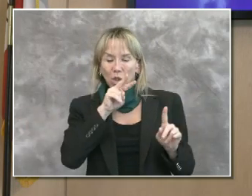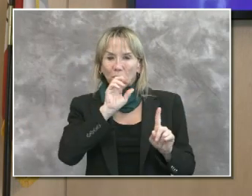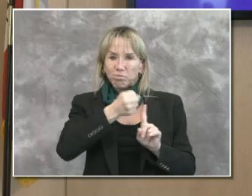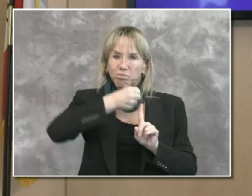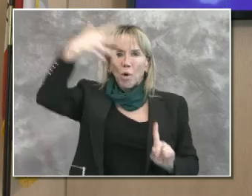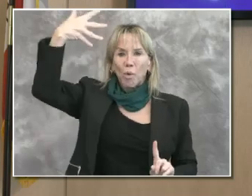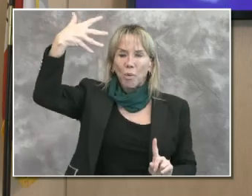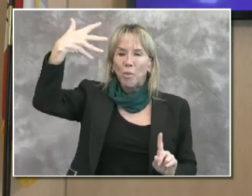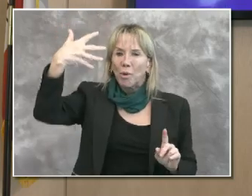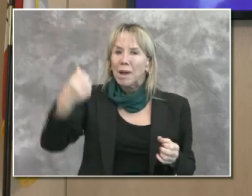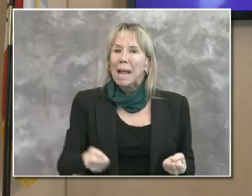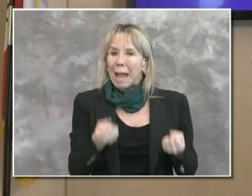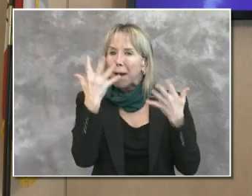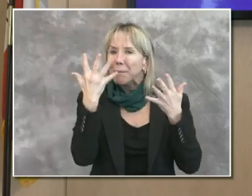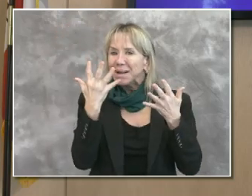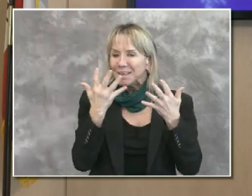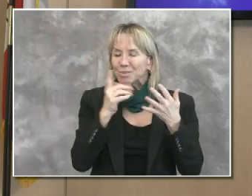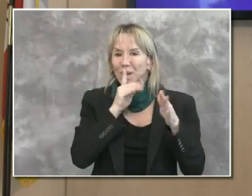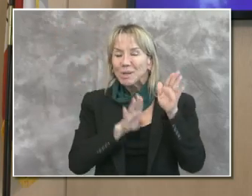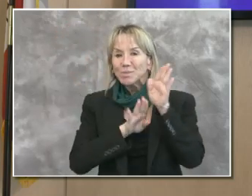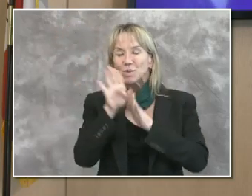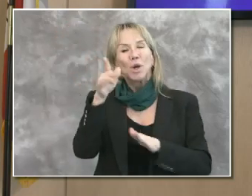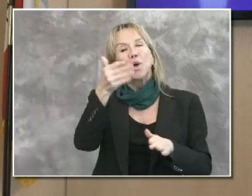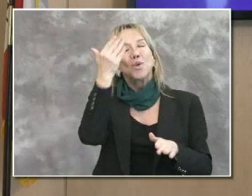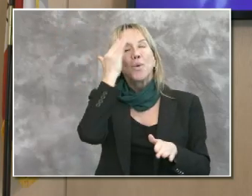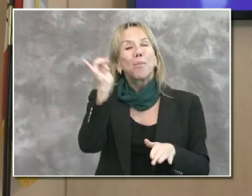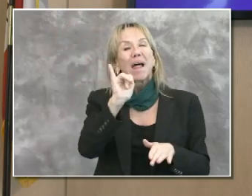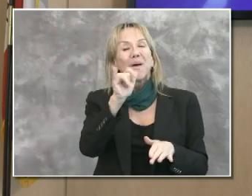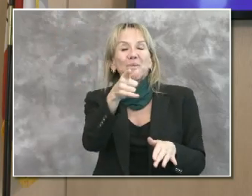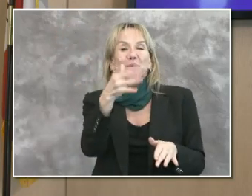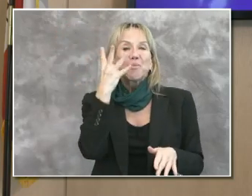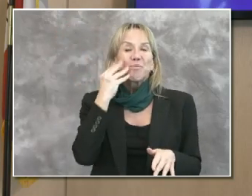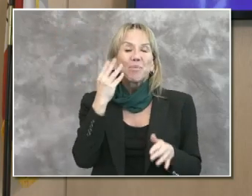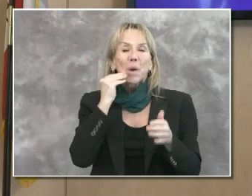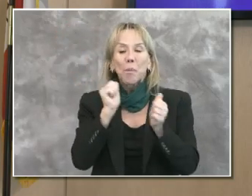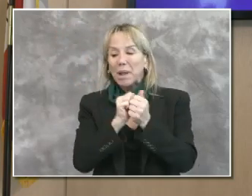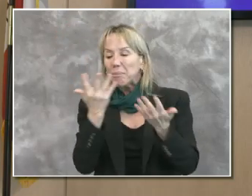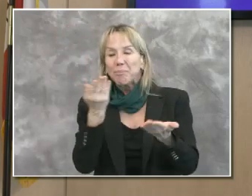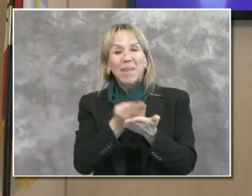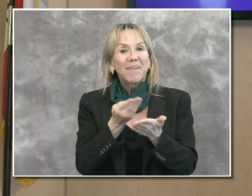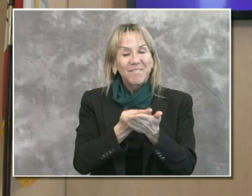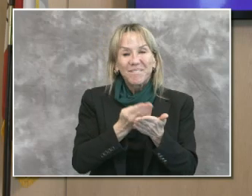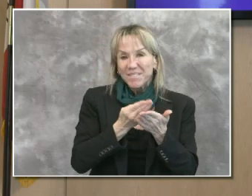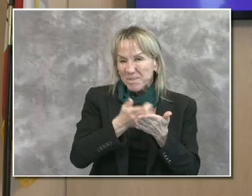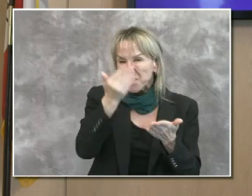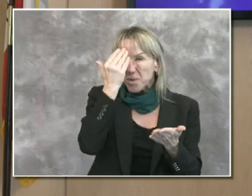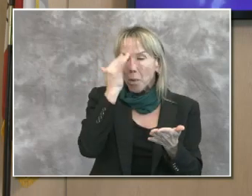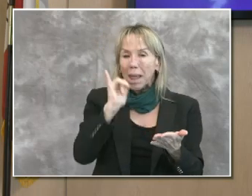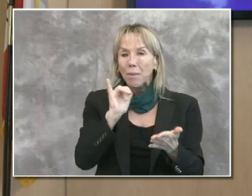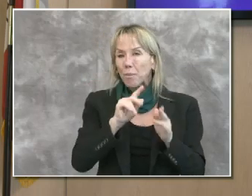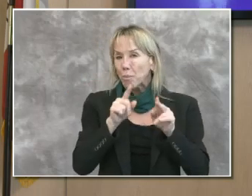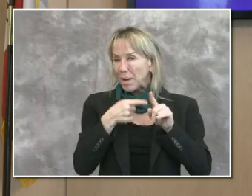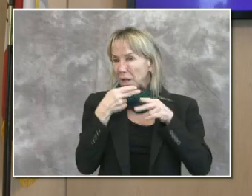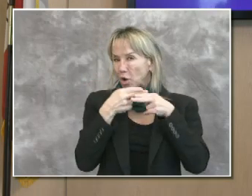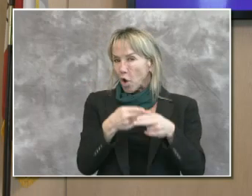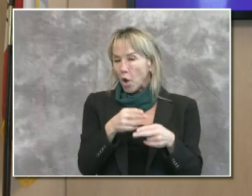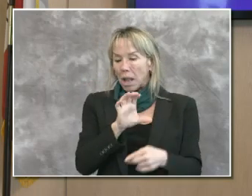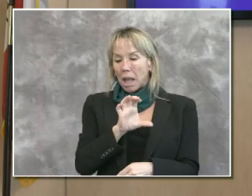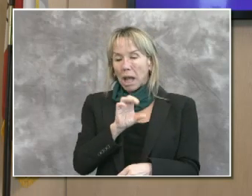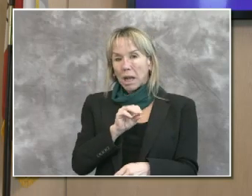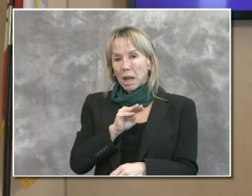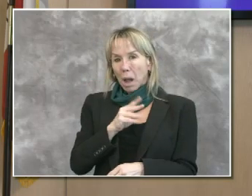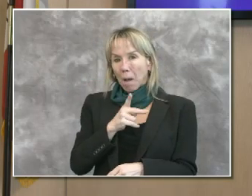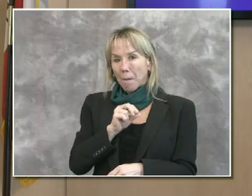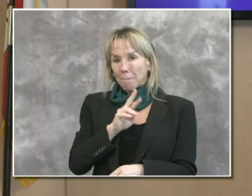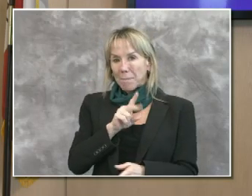who's worked in finance will understand compound interest in terms of exponential growth, in terms of the rate of the cases. And so we've worked